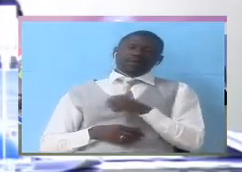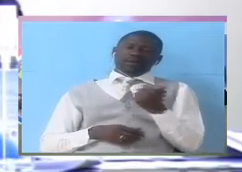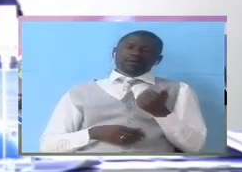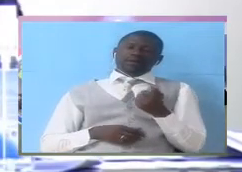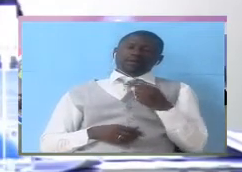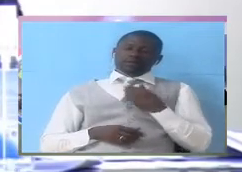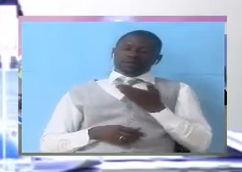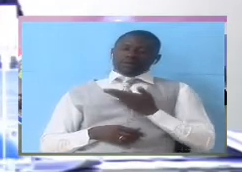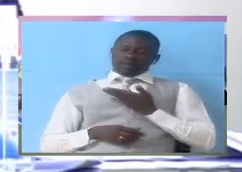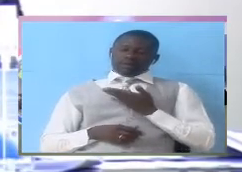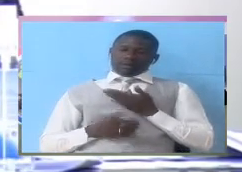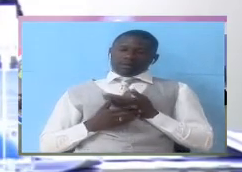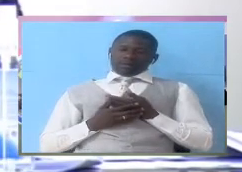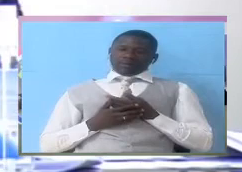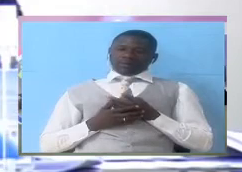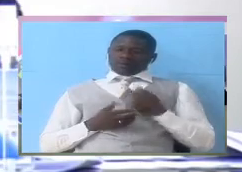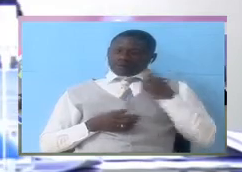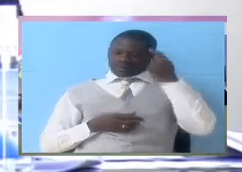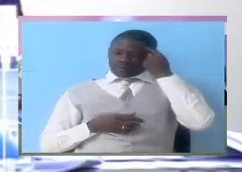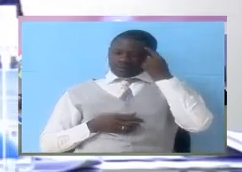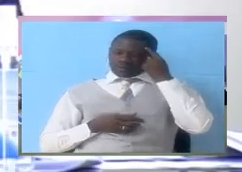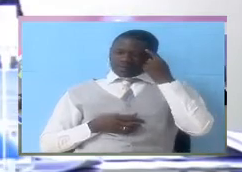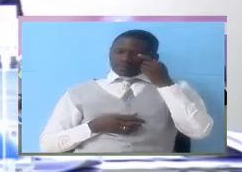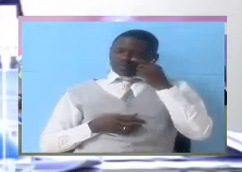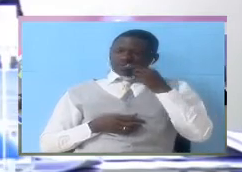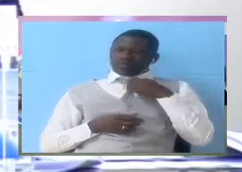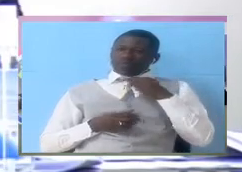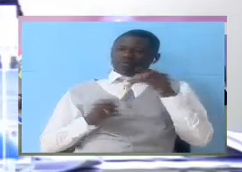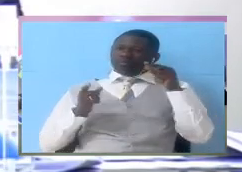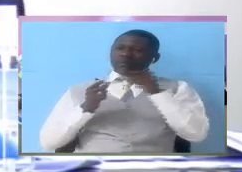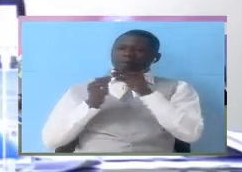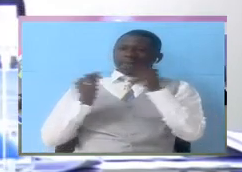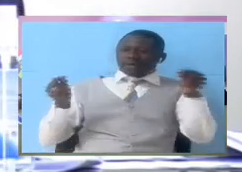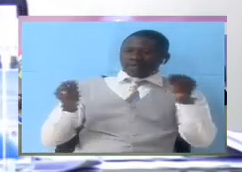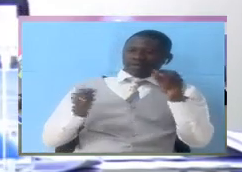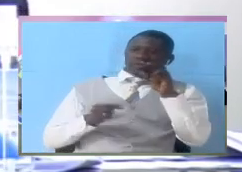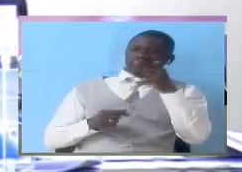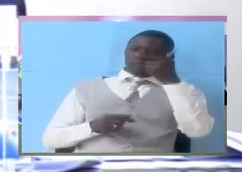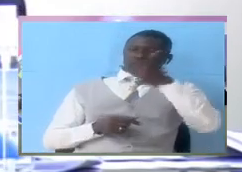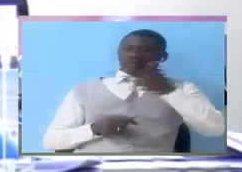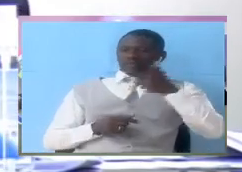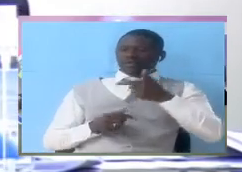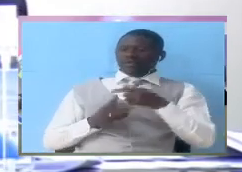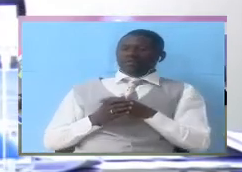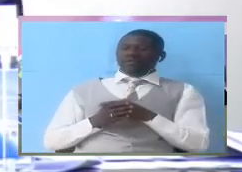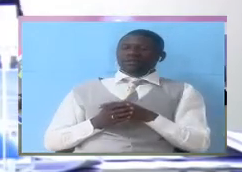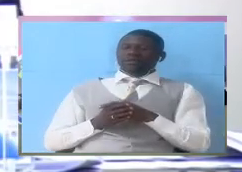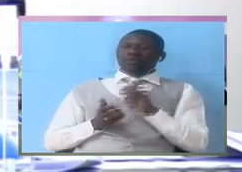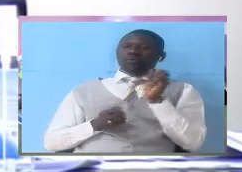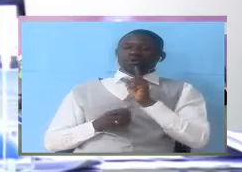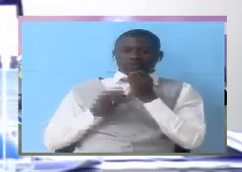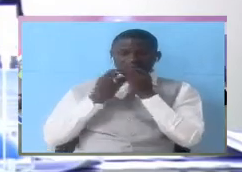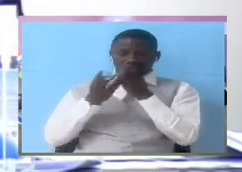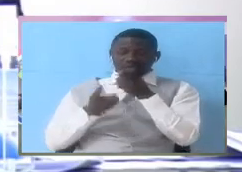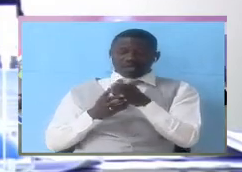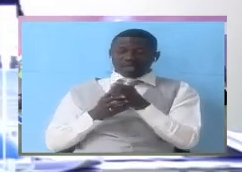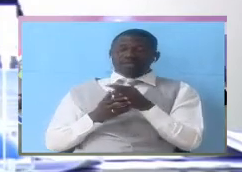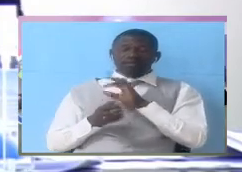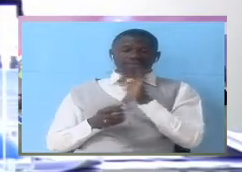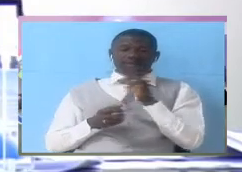you have, I think it's paragraph 17 of your statement, you have said something interesting and we would come to that. That